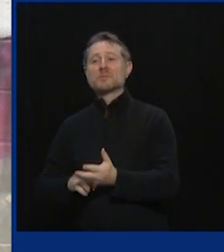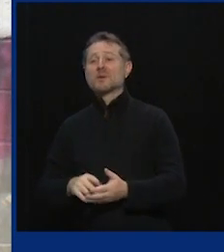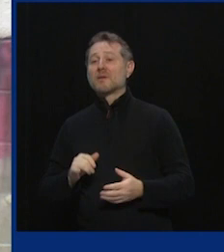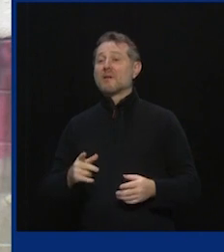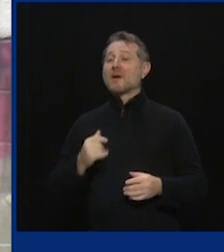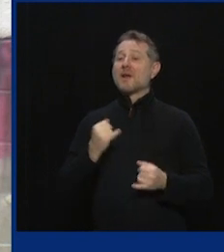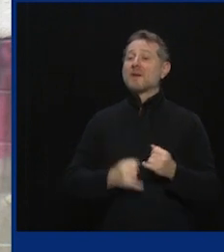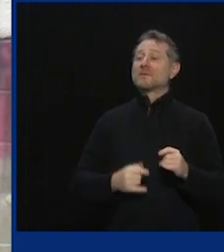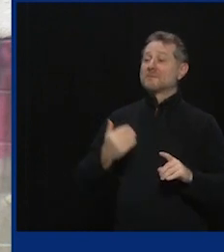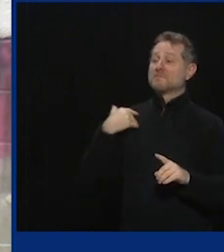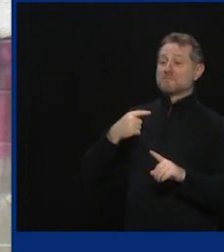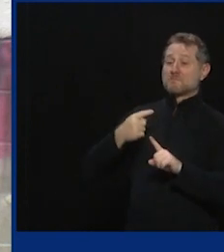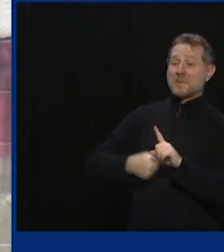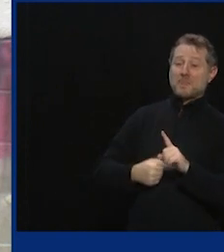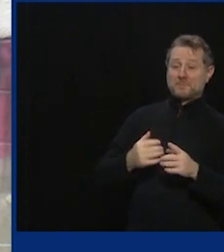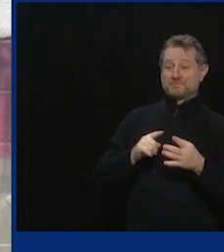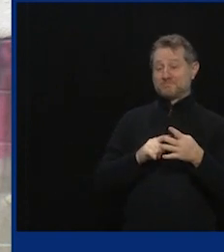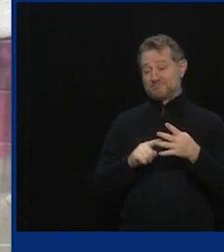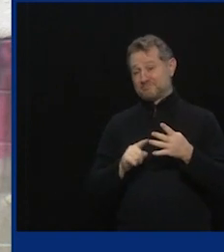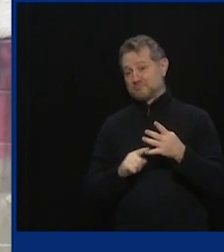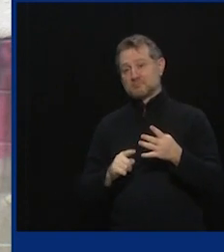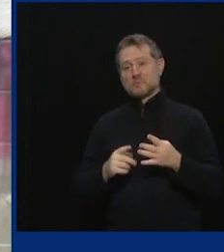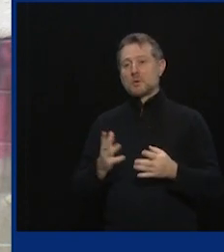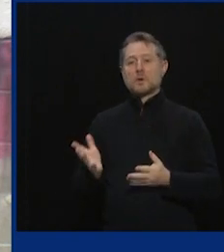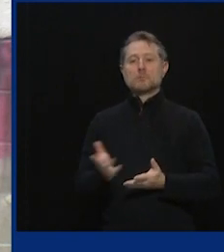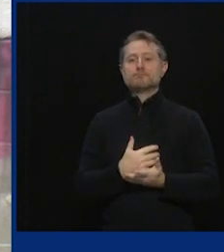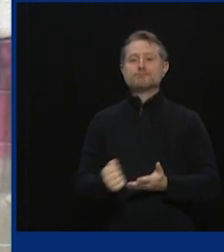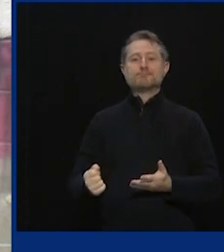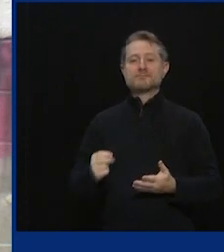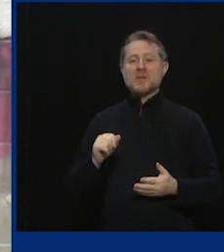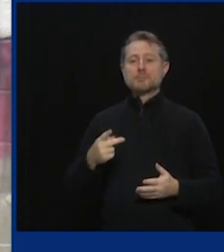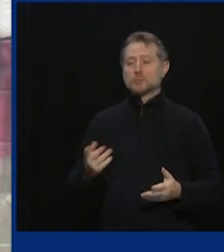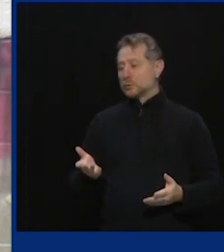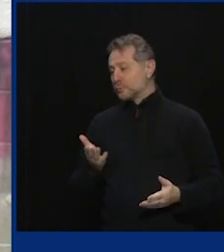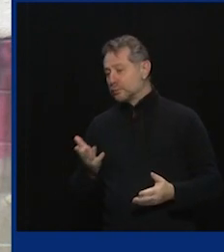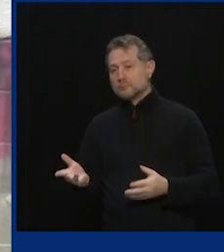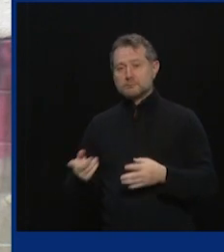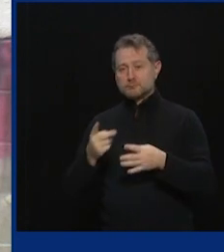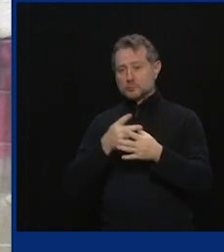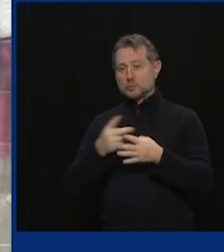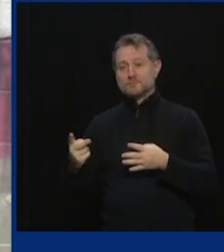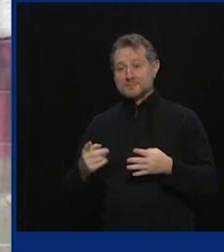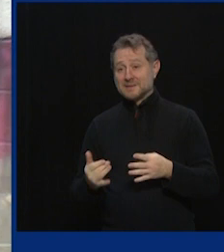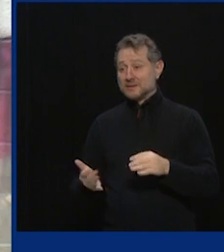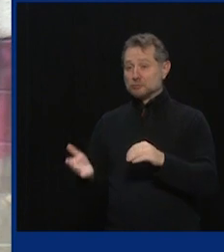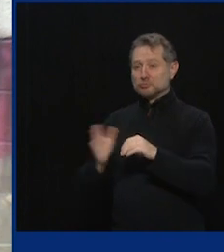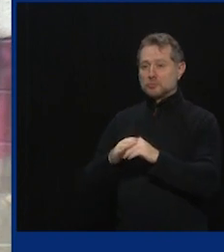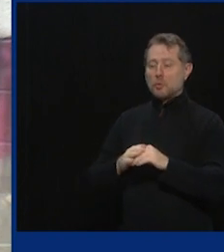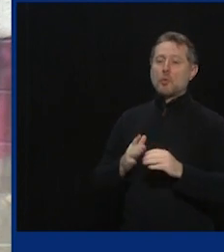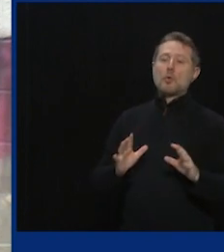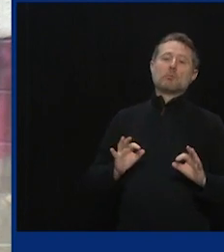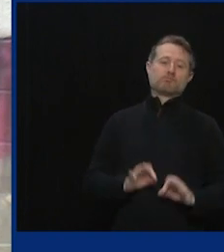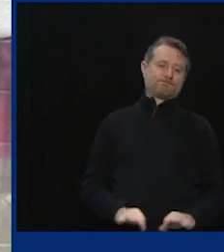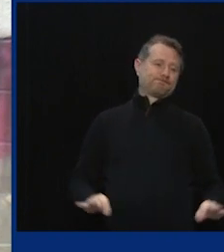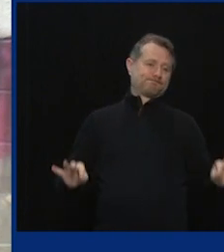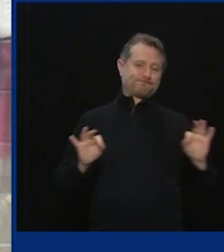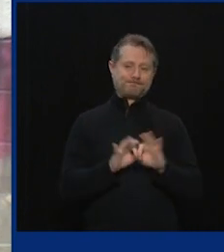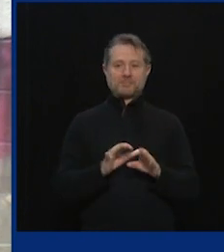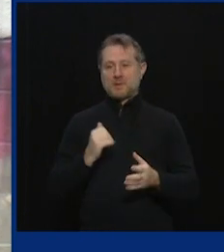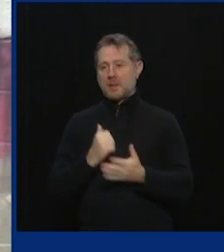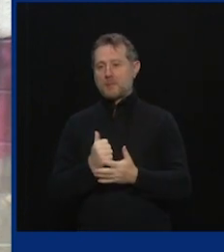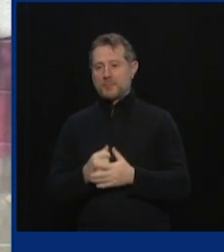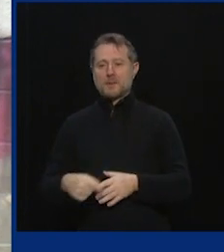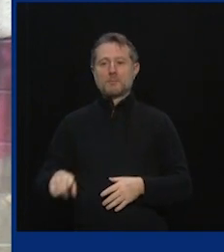that use our services run out of SNAP benefits. So the increase is very critical for helping families make it through the end of the